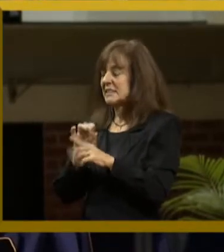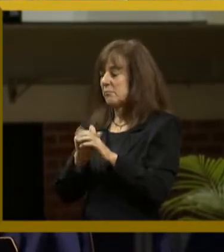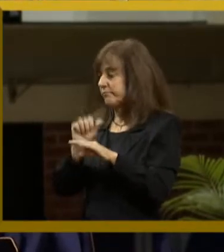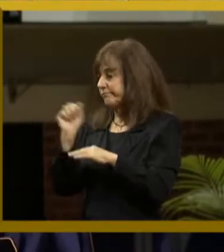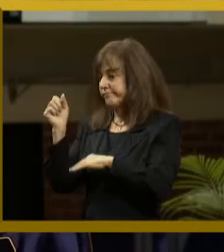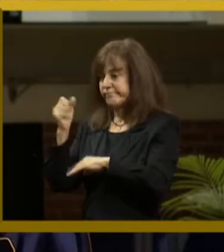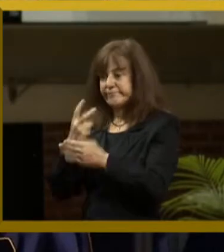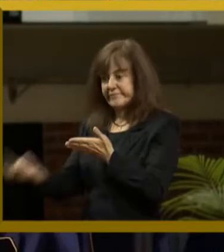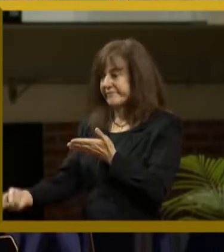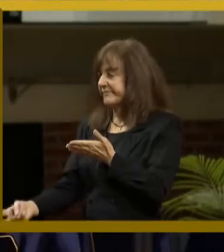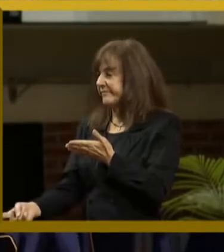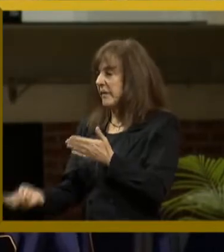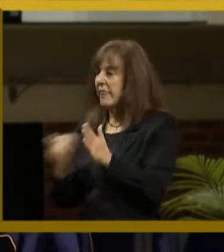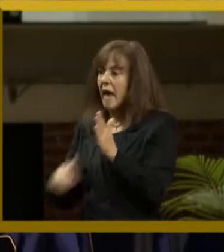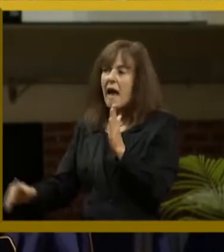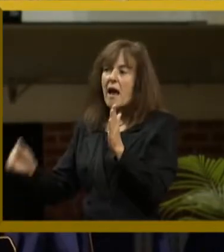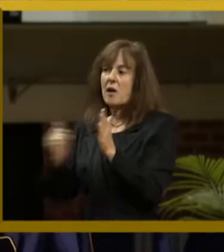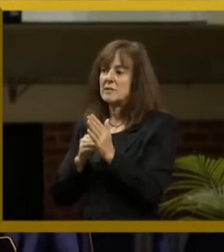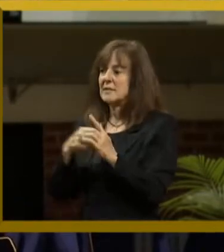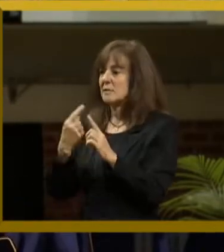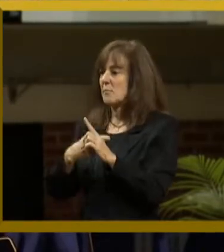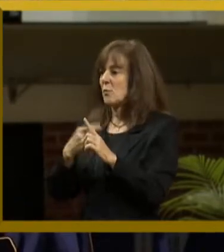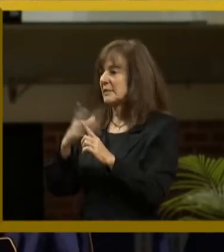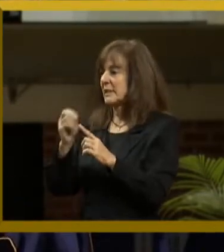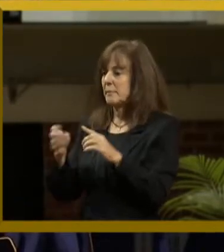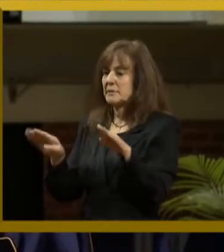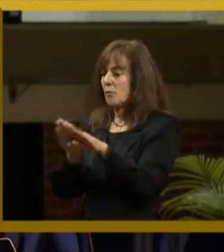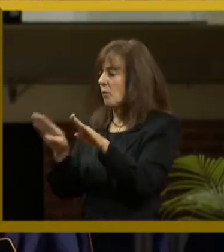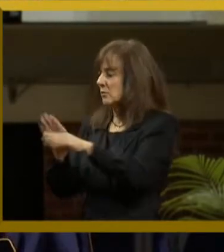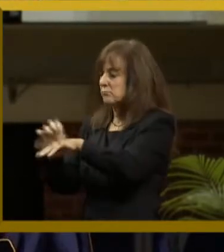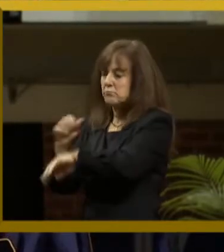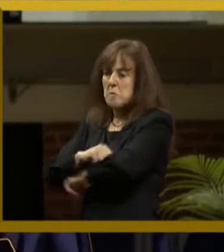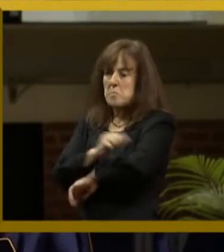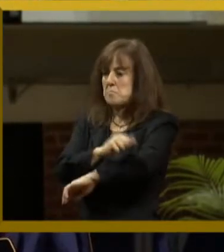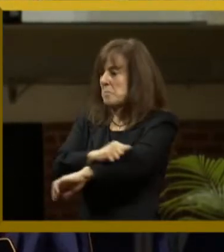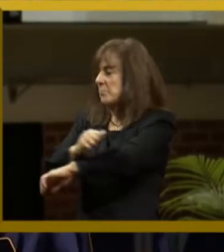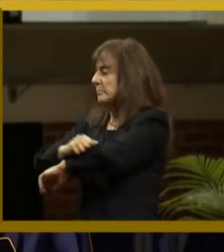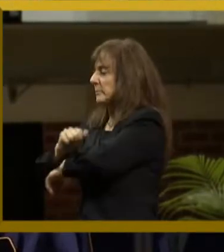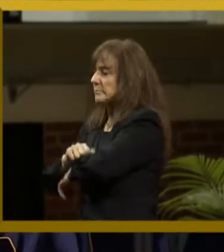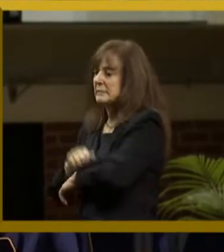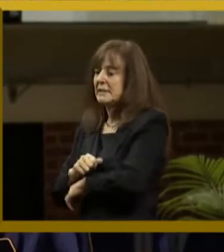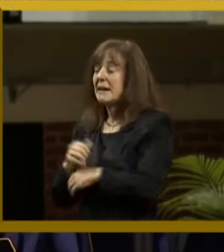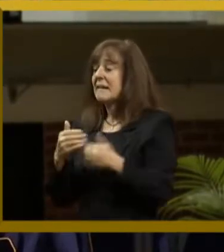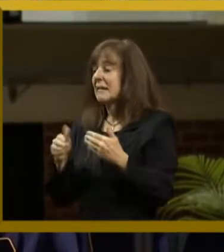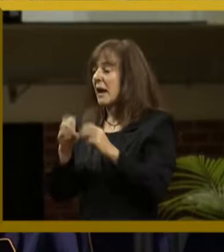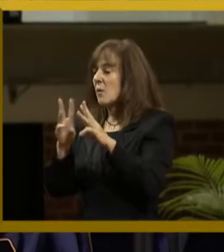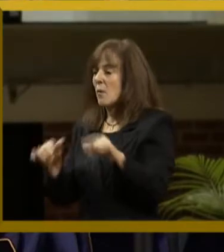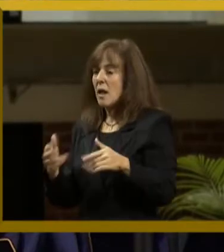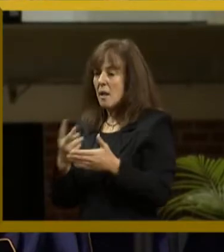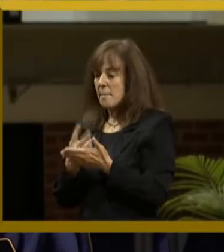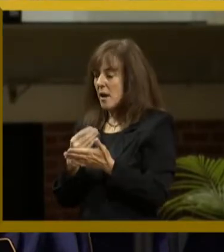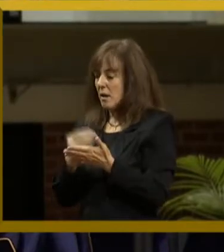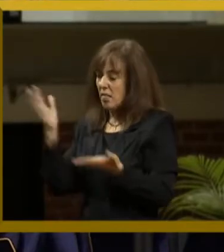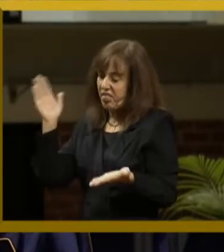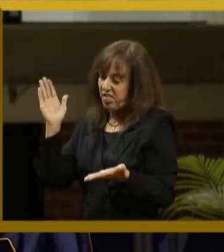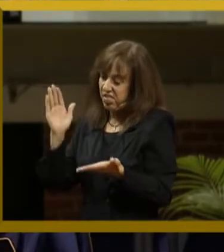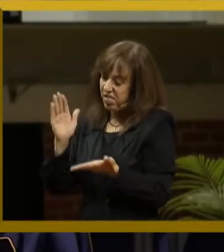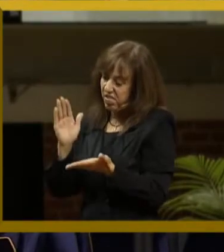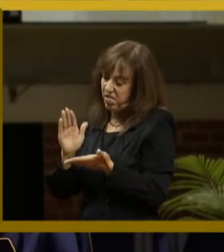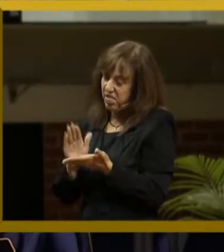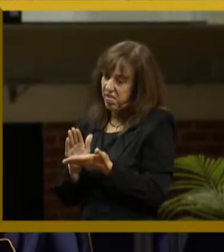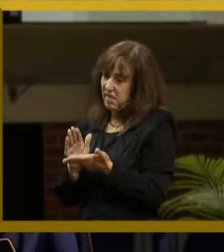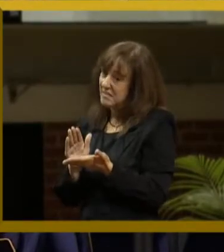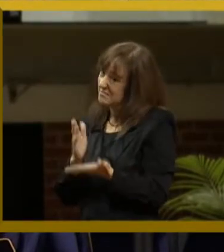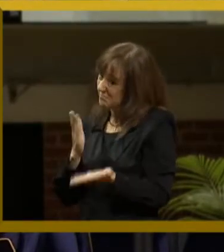fail. Thousands of mortgage companies started going out of business. Gateway began to lose money. Failure was